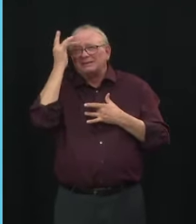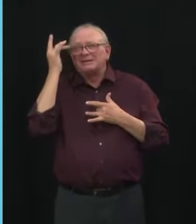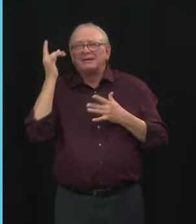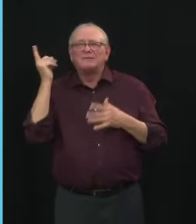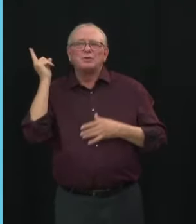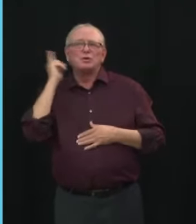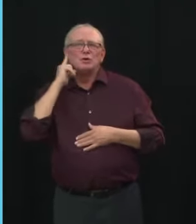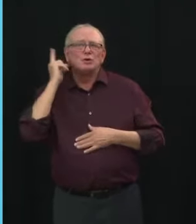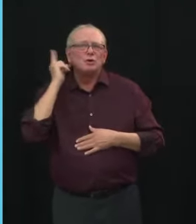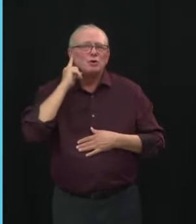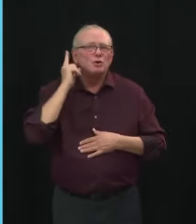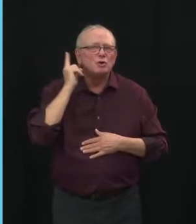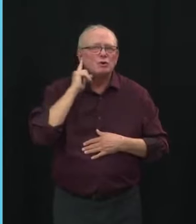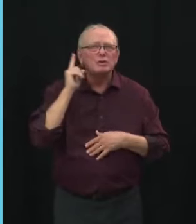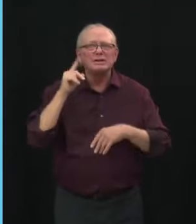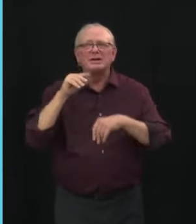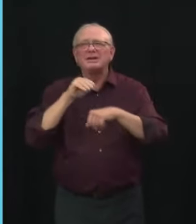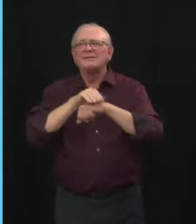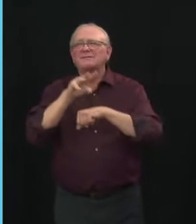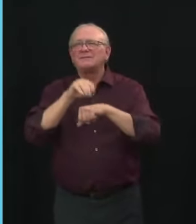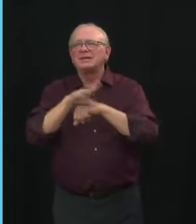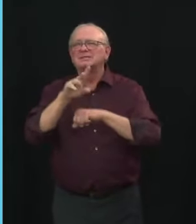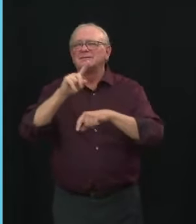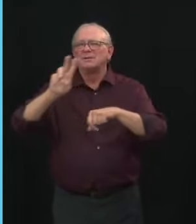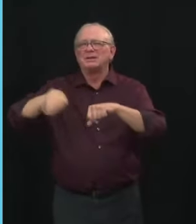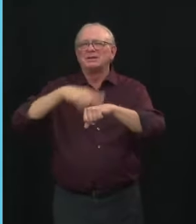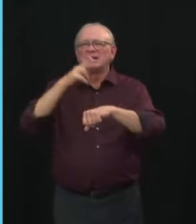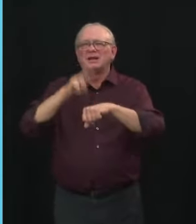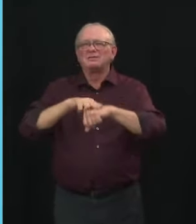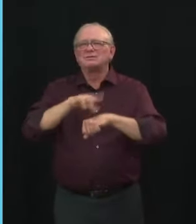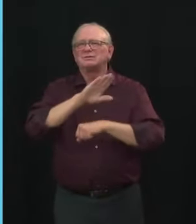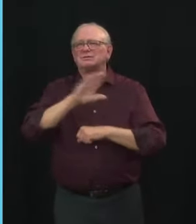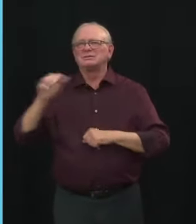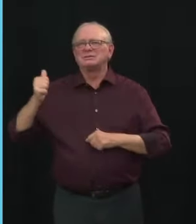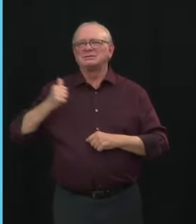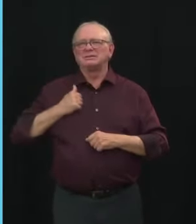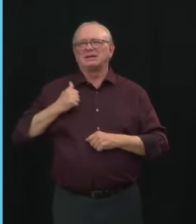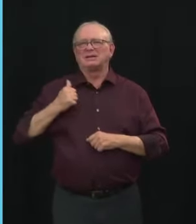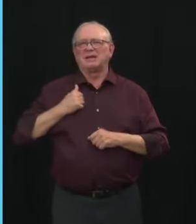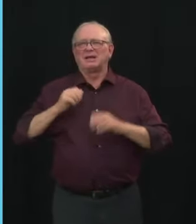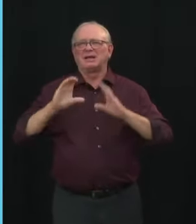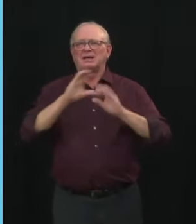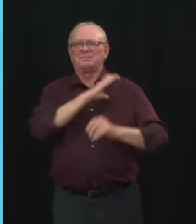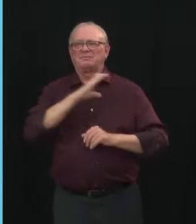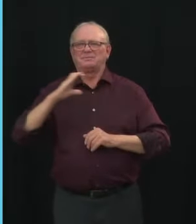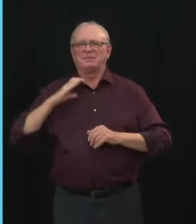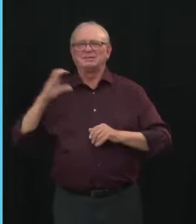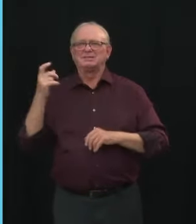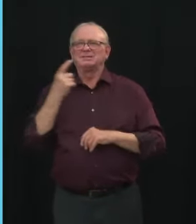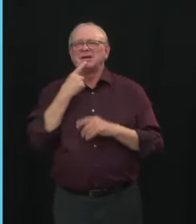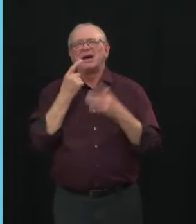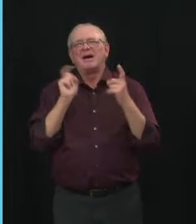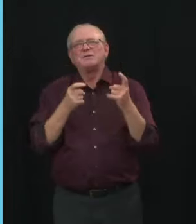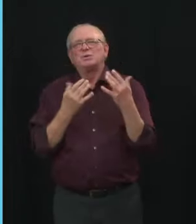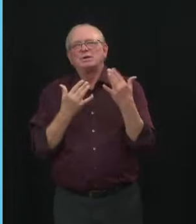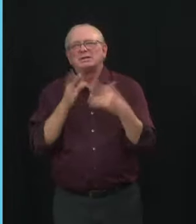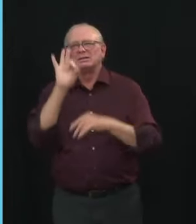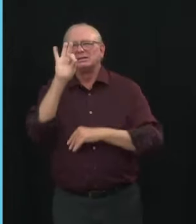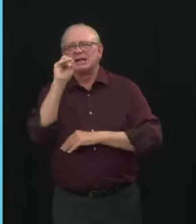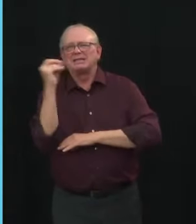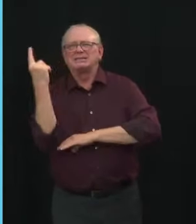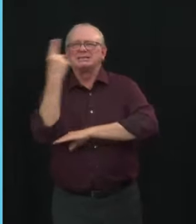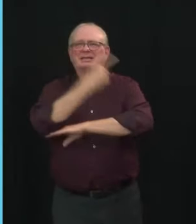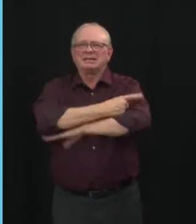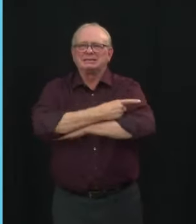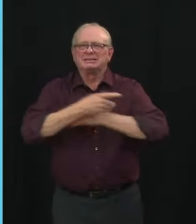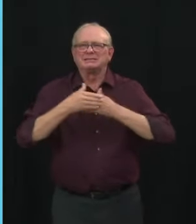National Advisory Committee is that you sort of wait 90 days until then you get your another shot. Well, we're almost at that point now, so you'll be seeing